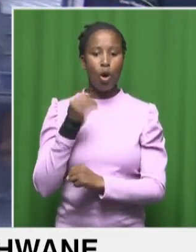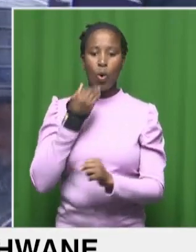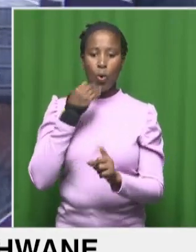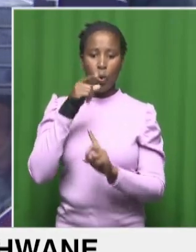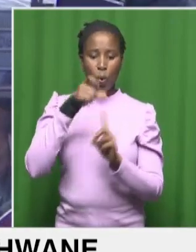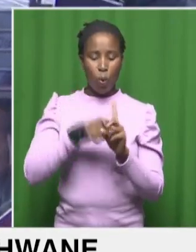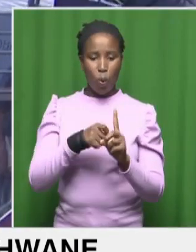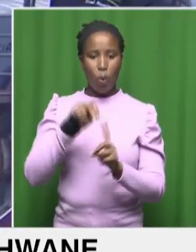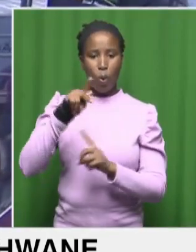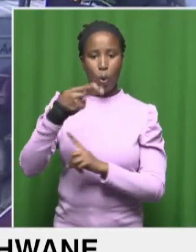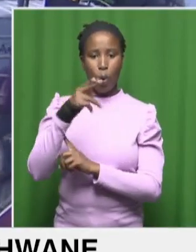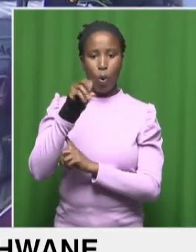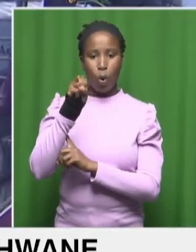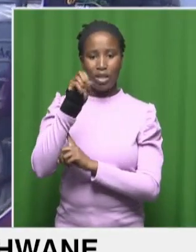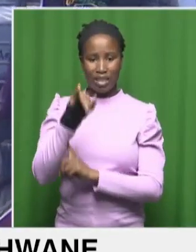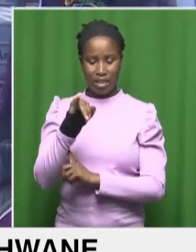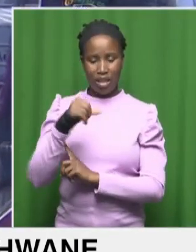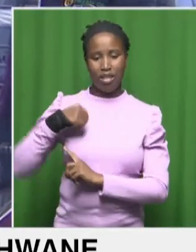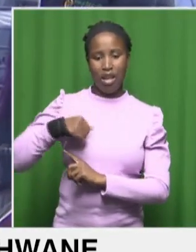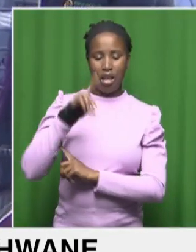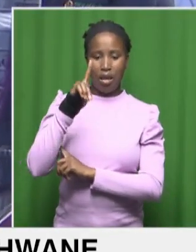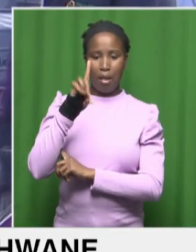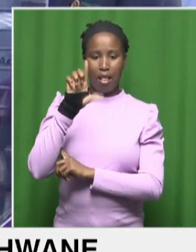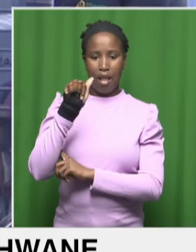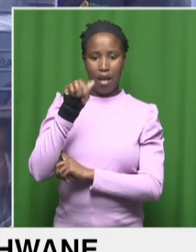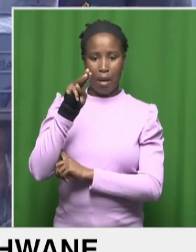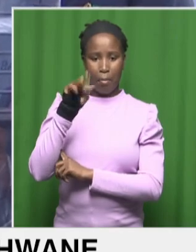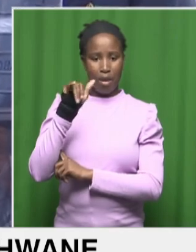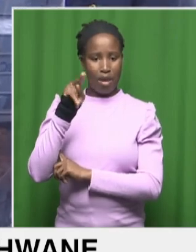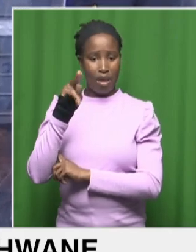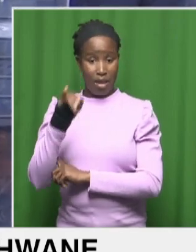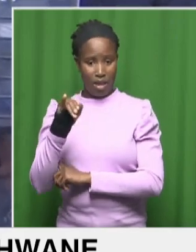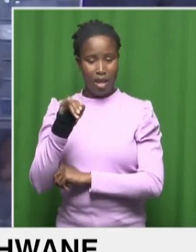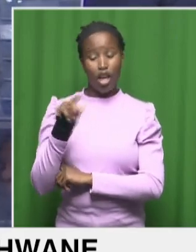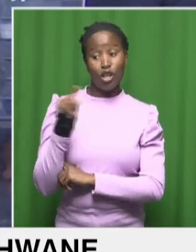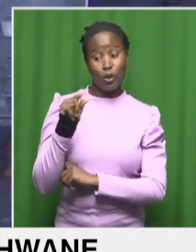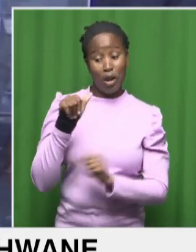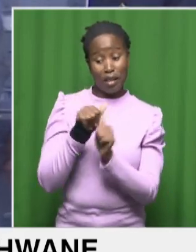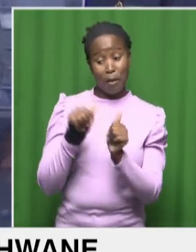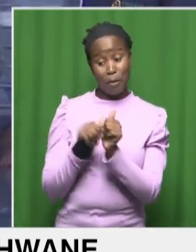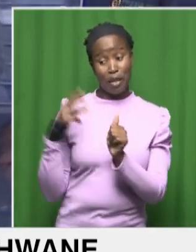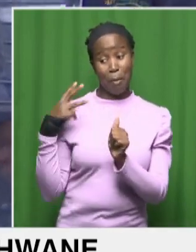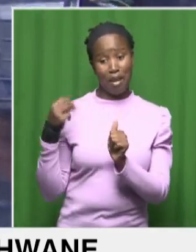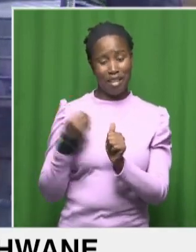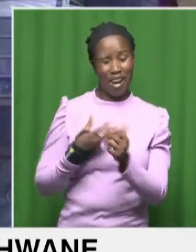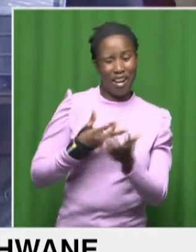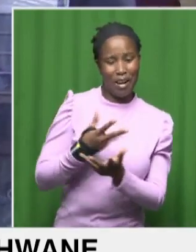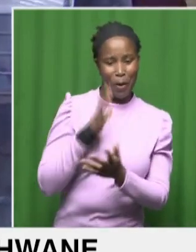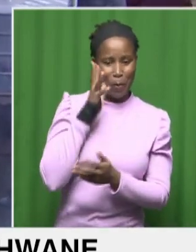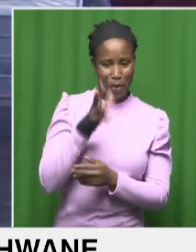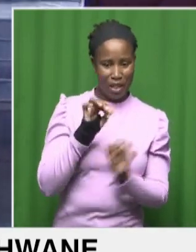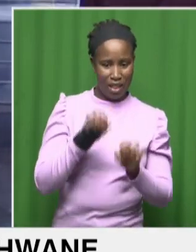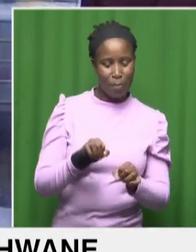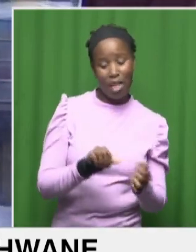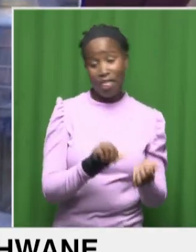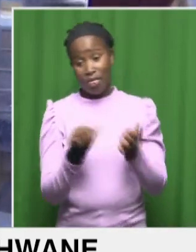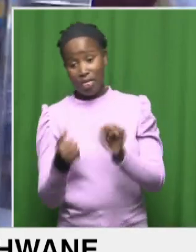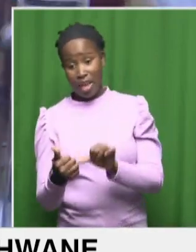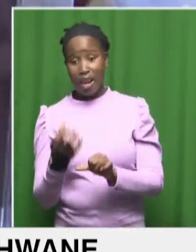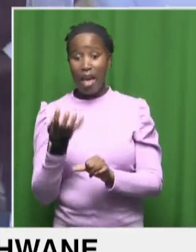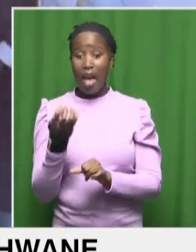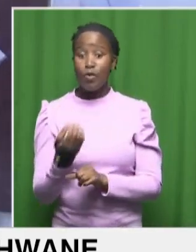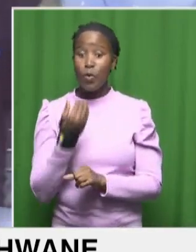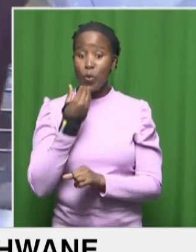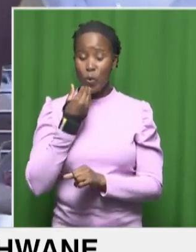Dlamini, Deputy Minister. As I said, I'll come back to you, all protocol observed. And moving on to the